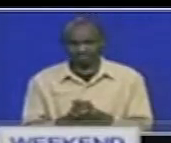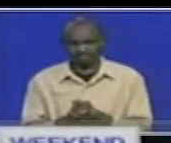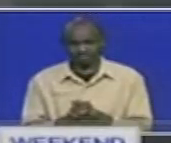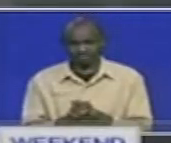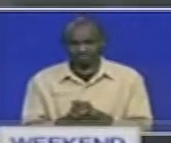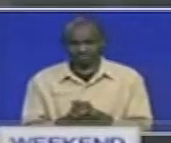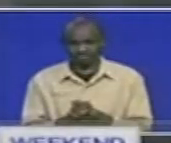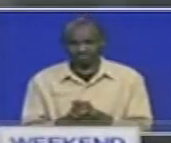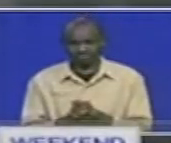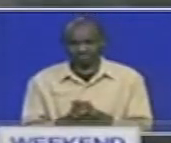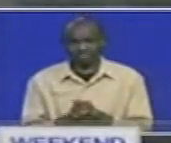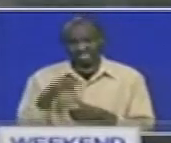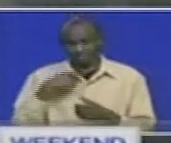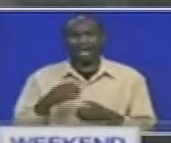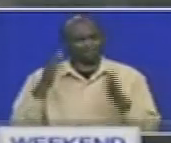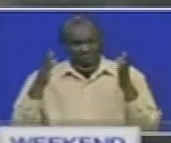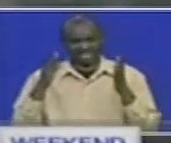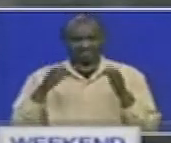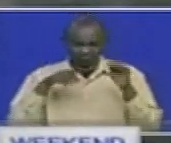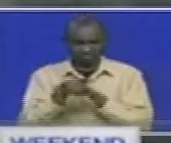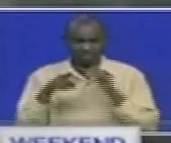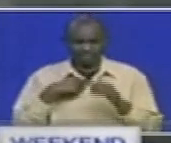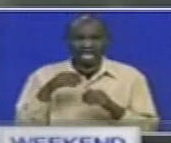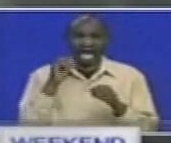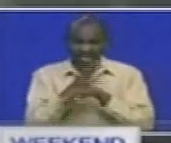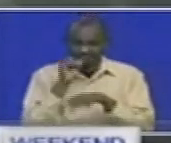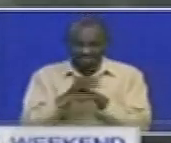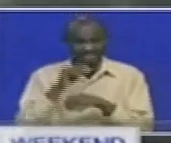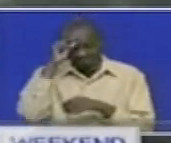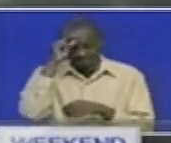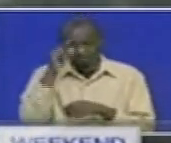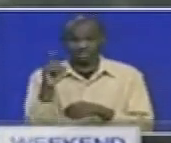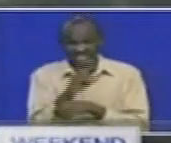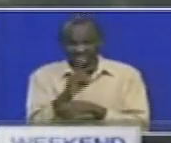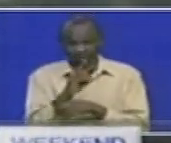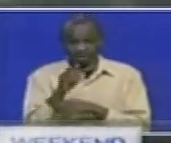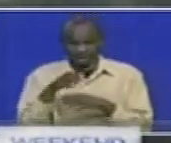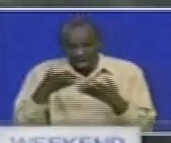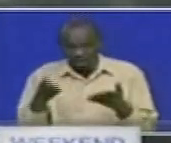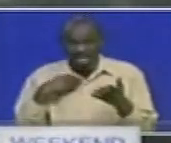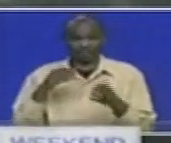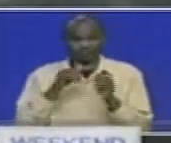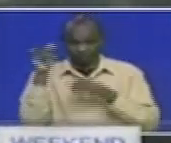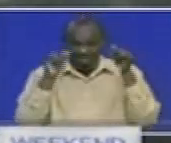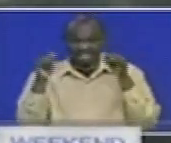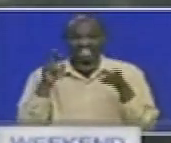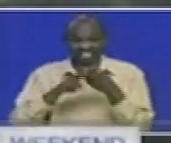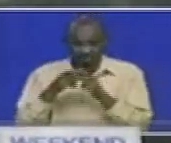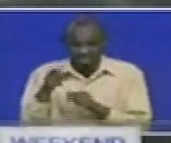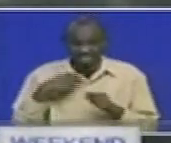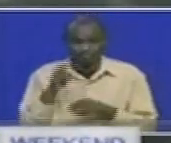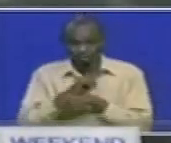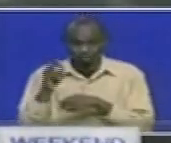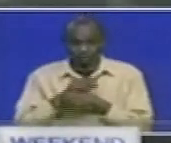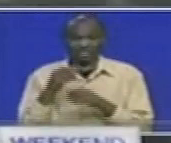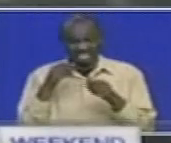ICC my big break I advise government on digital platforms and diaspora relations and also the use of New